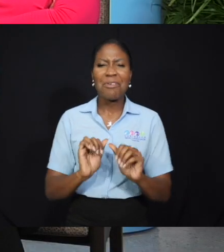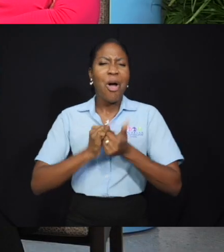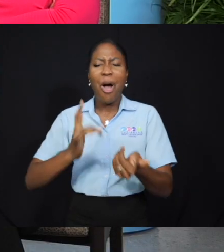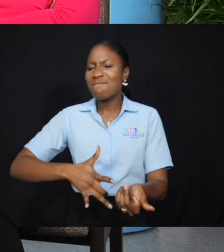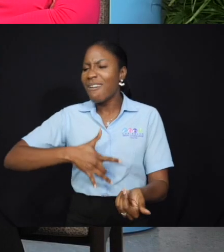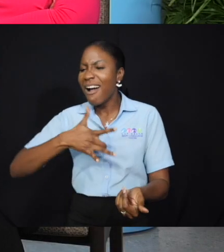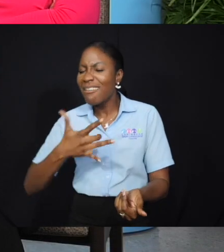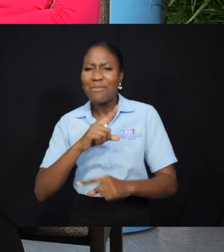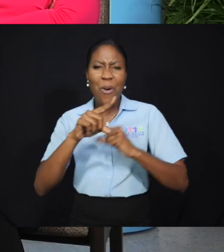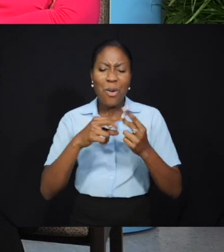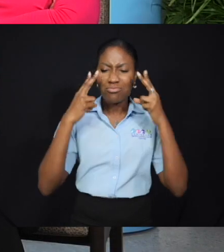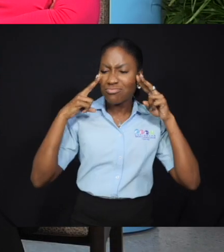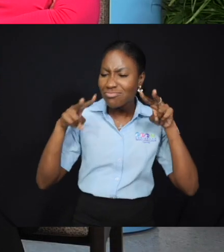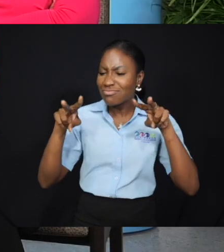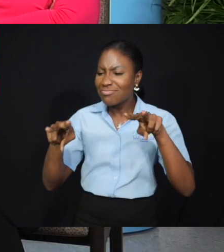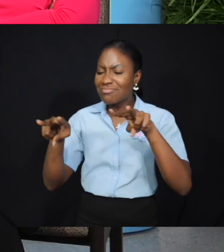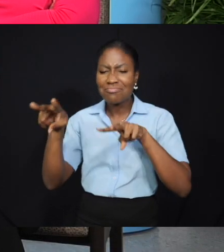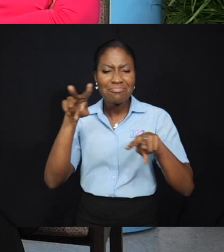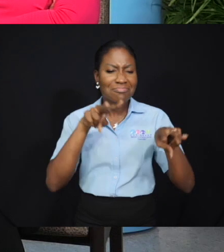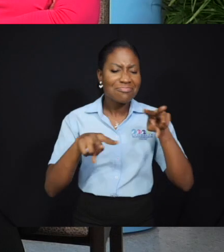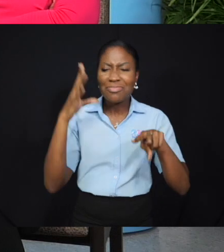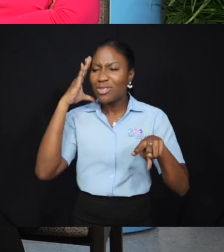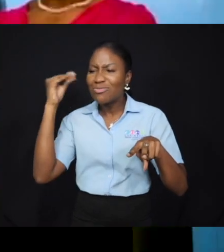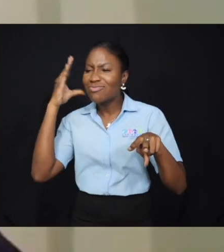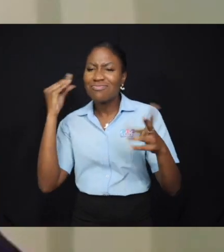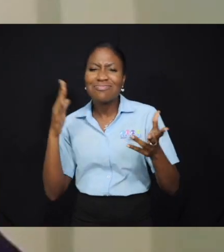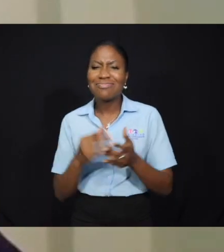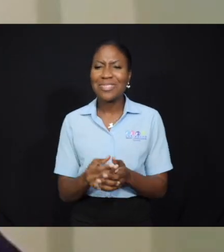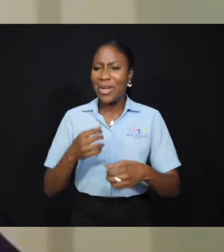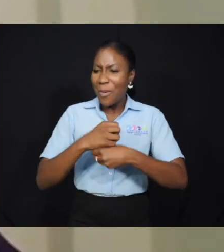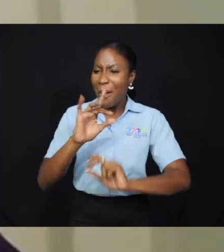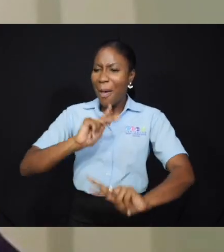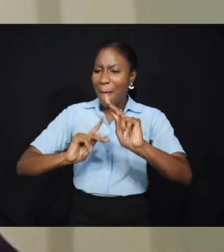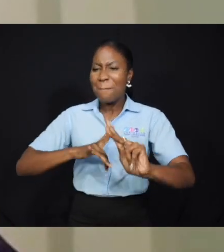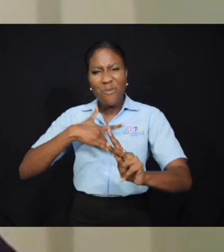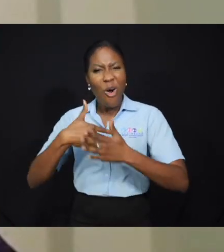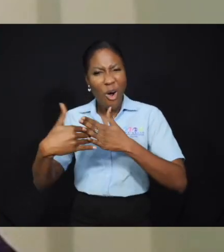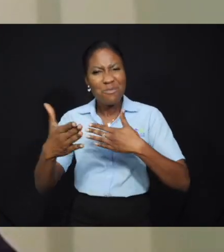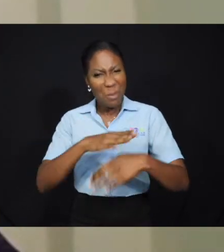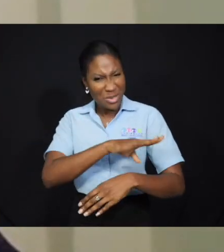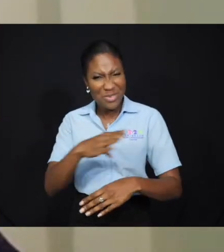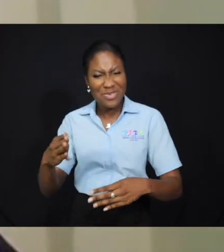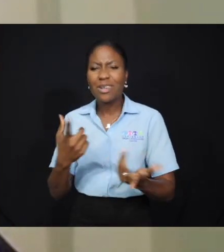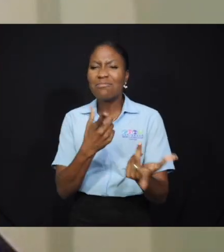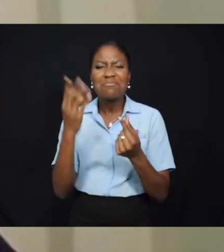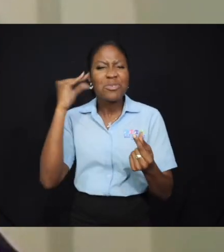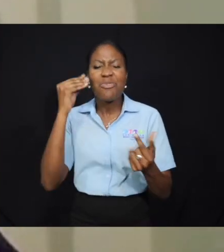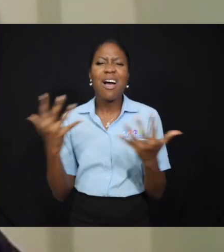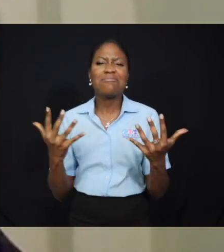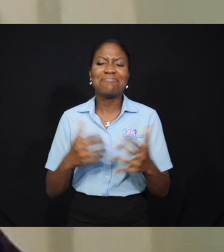environment for Silver Generation? Our Silver Generation learn, and they want to learn